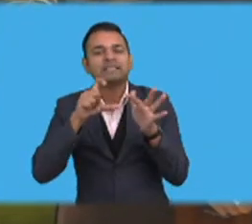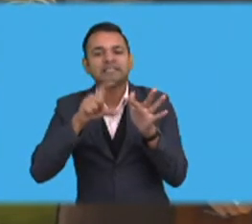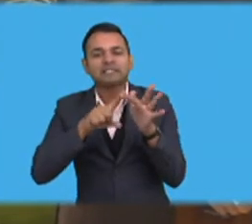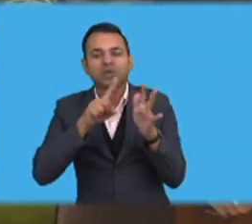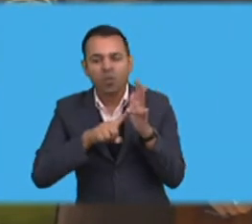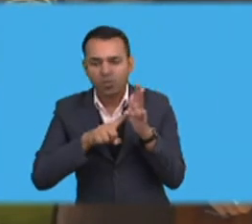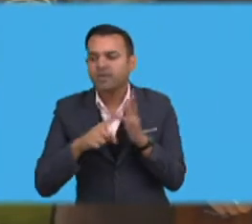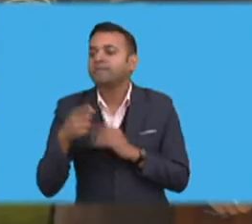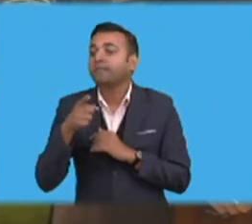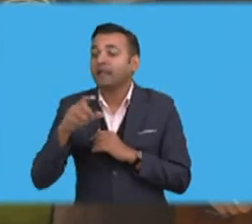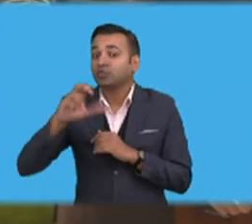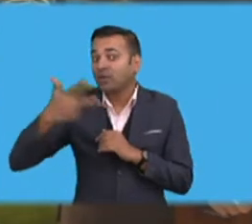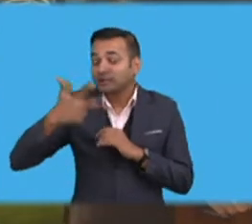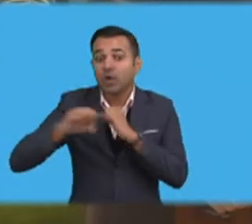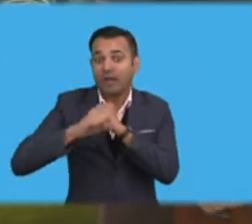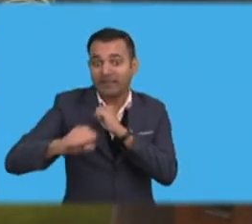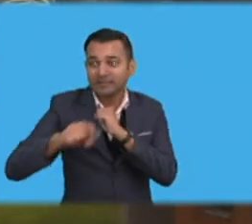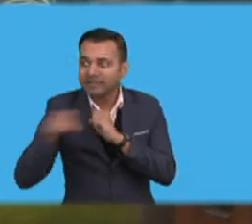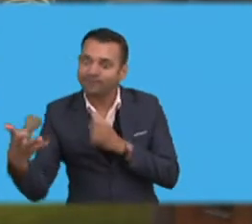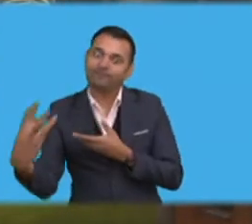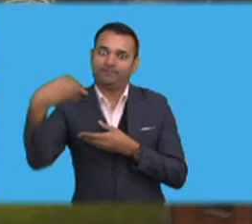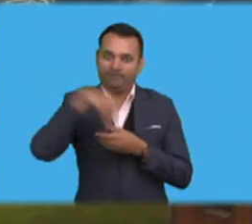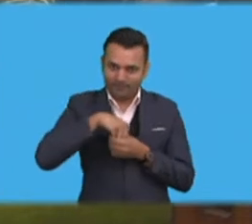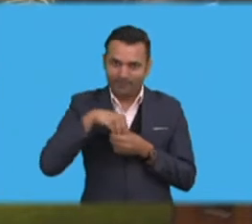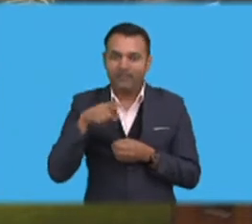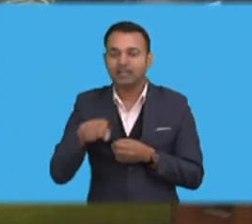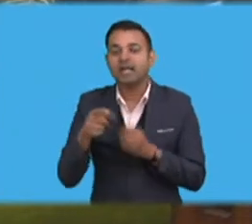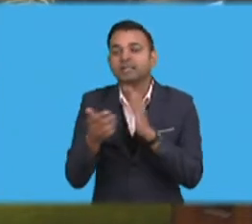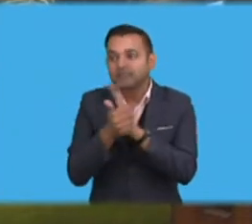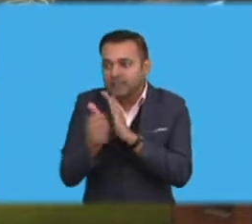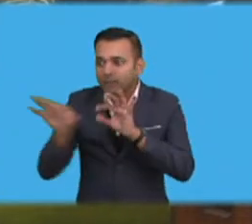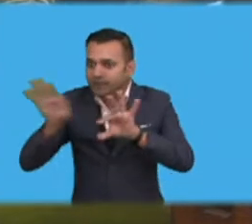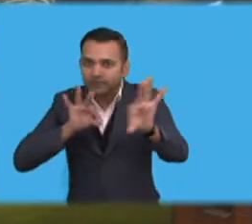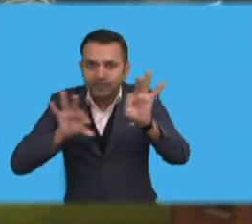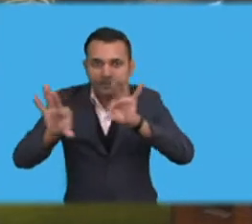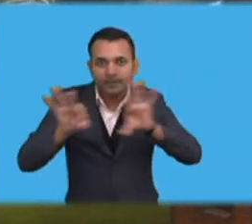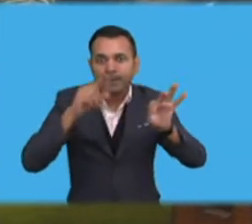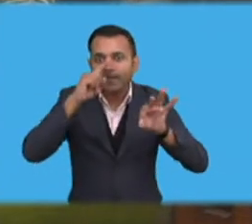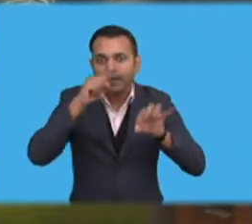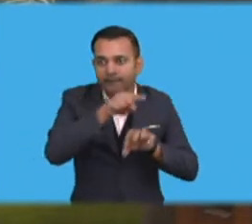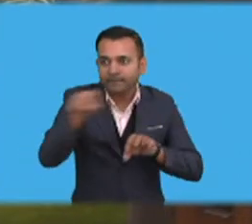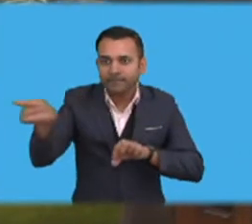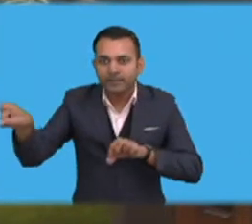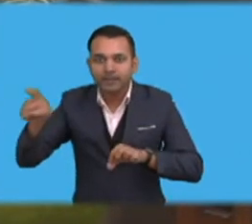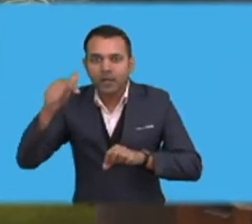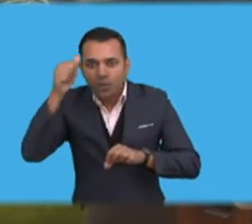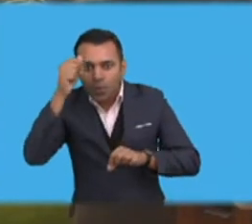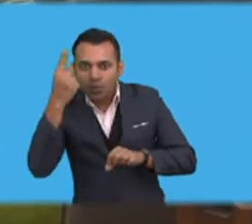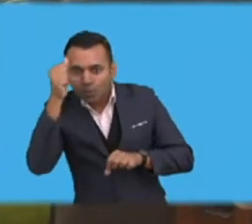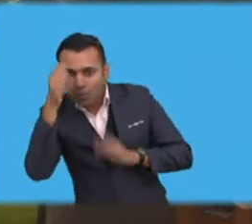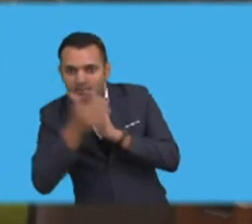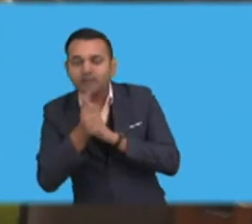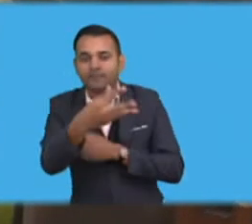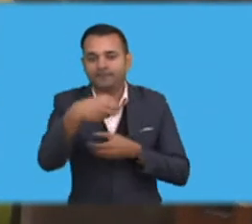process of recruiting relevant personnel with the requisite skill set based on government's open merit recruitment process. Madam Speaker, I commend the assistance